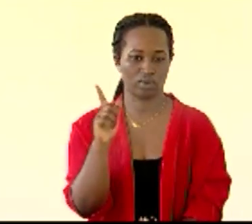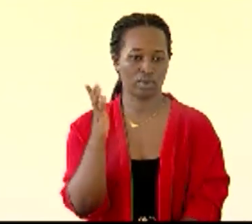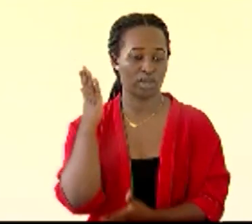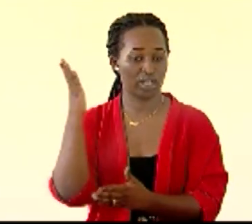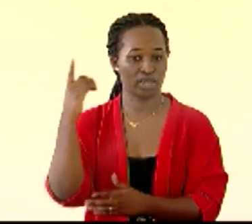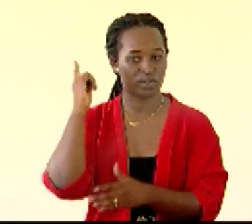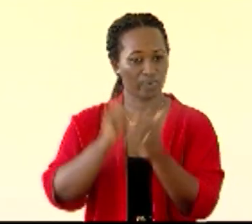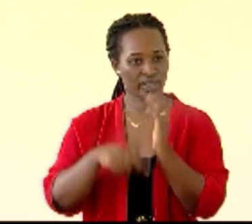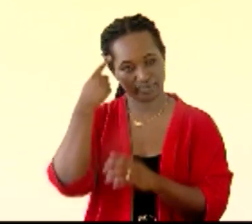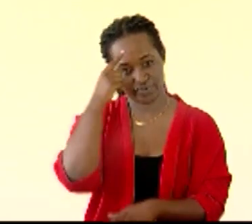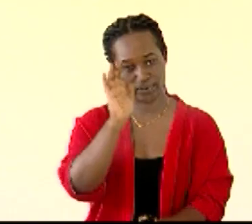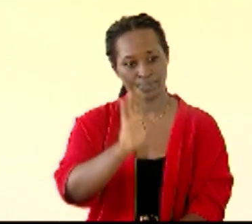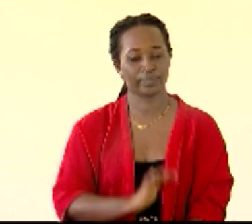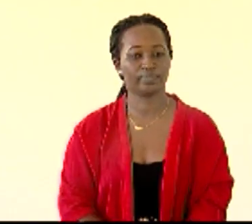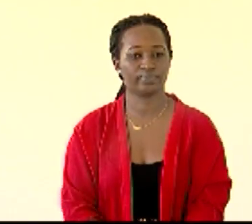for you.